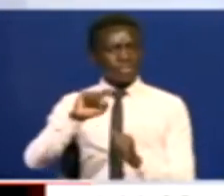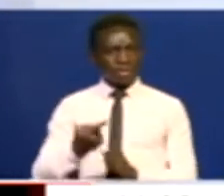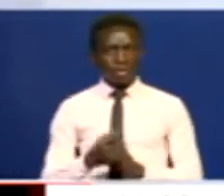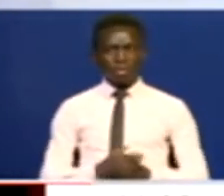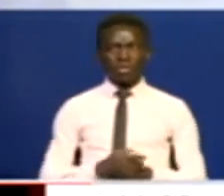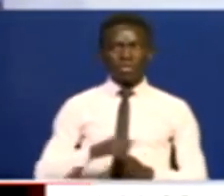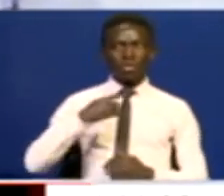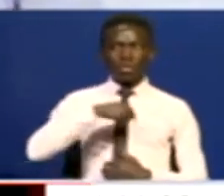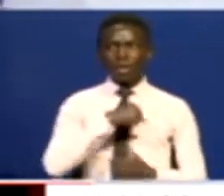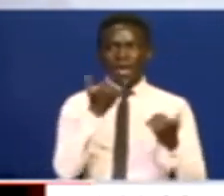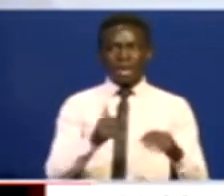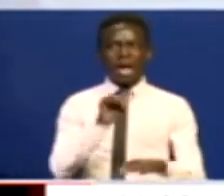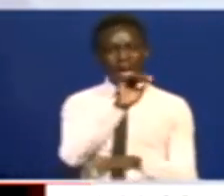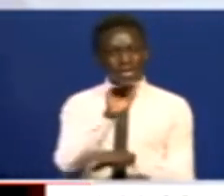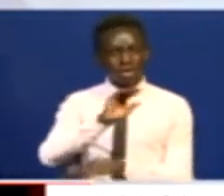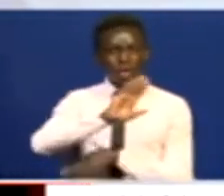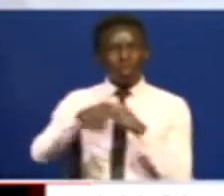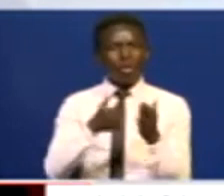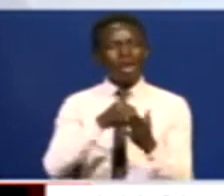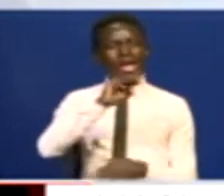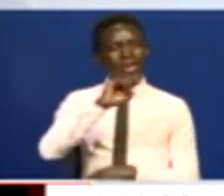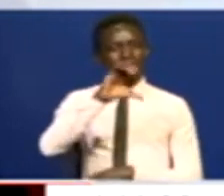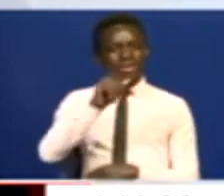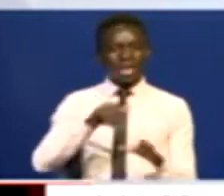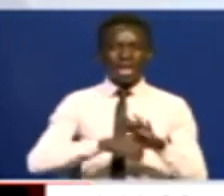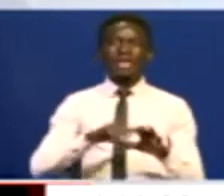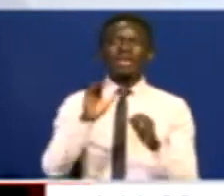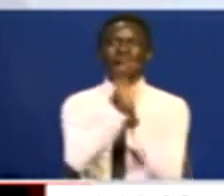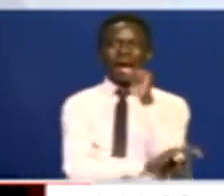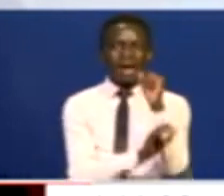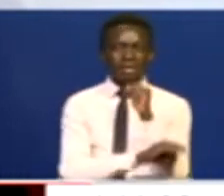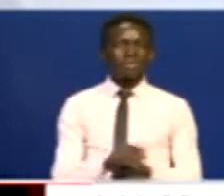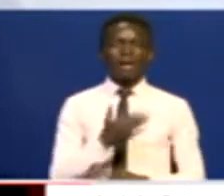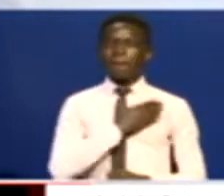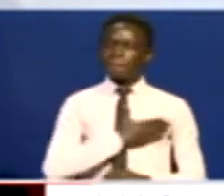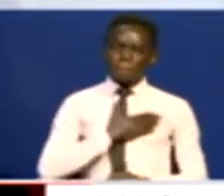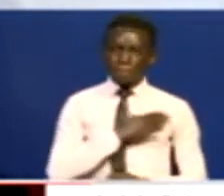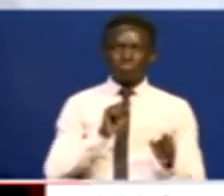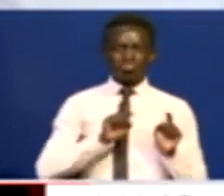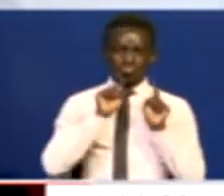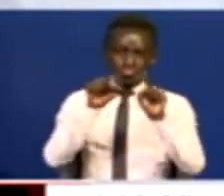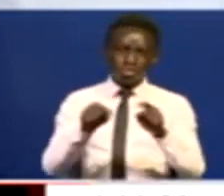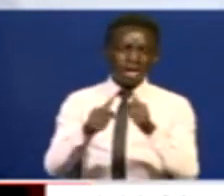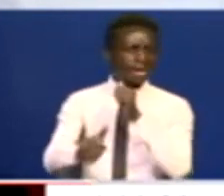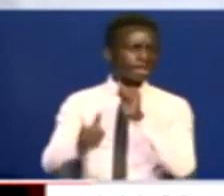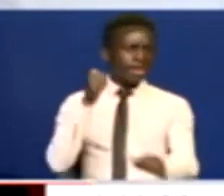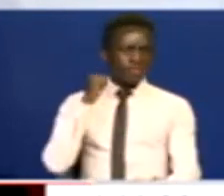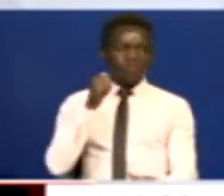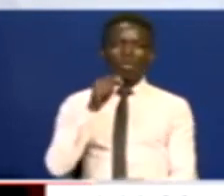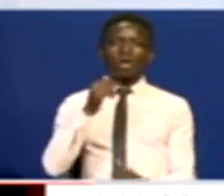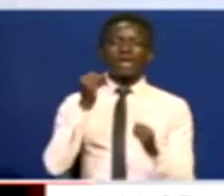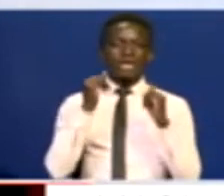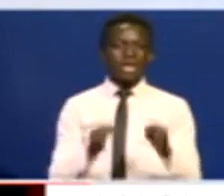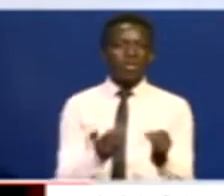call upon all MCAs countrywide to come out and reject the new proposals by SRC in